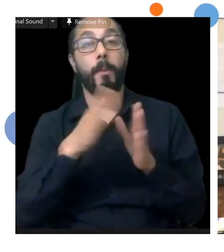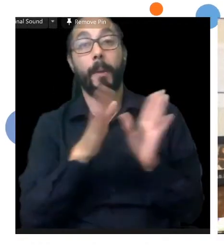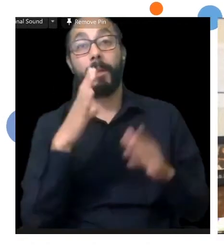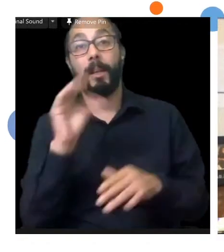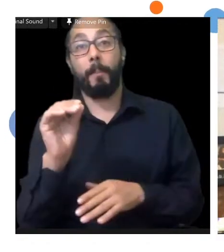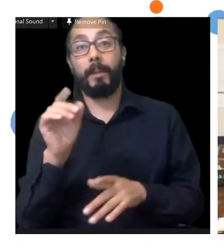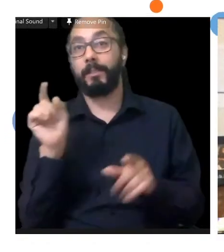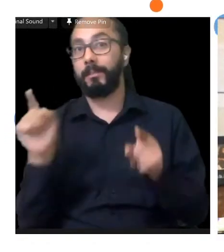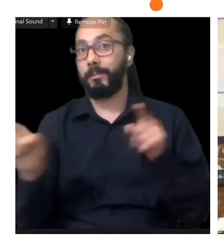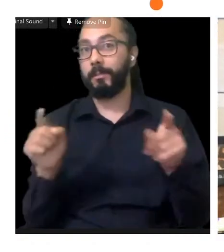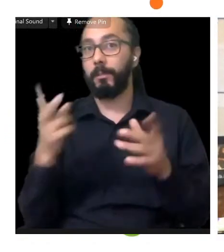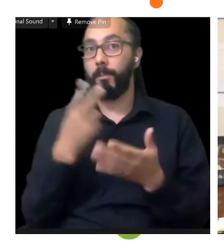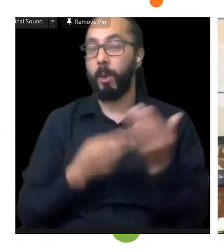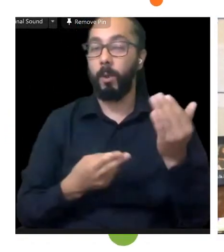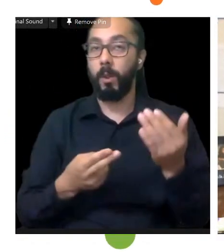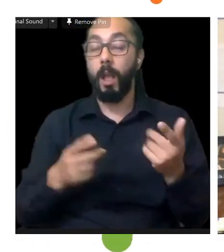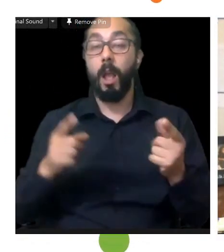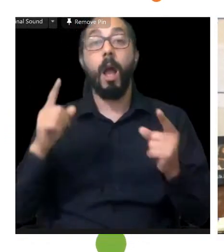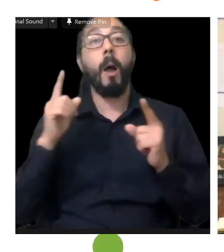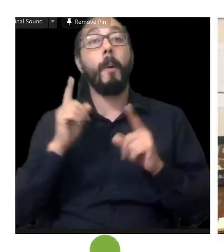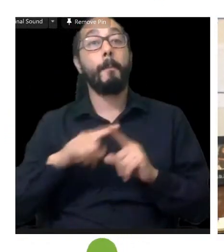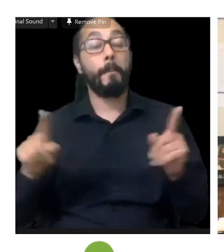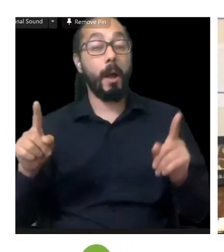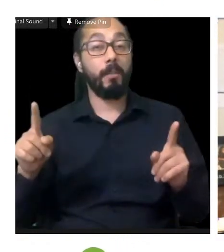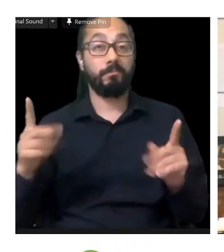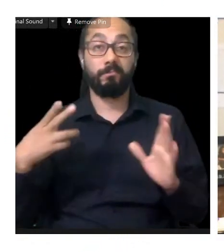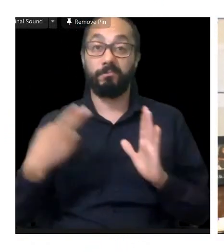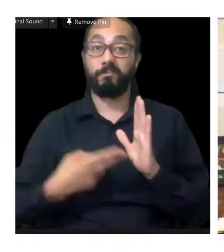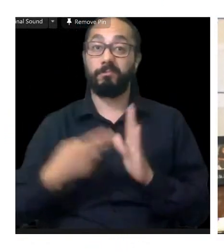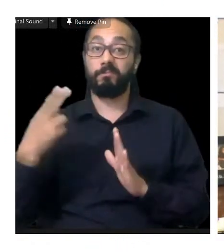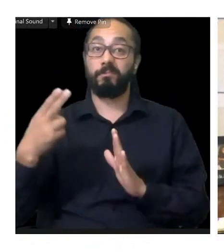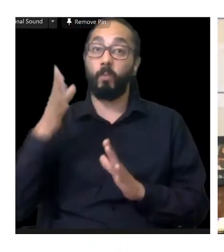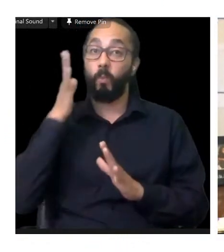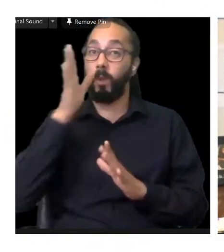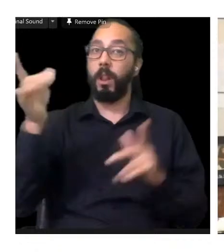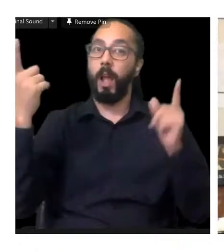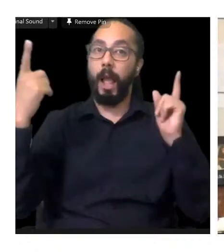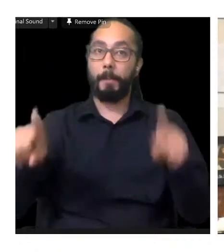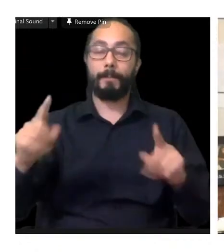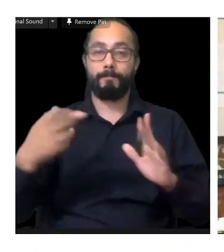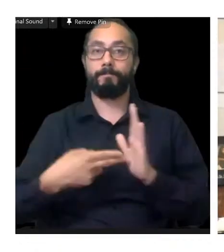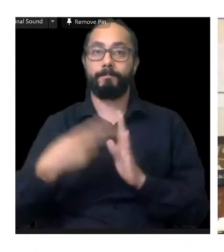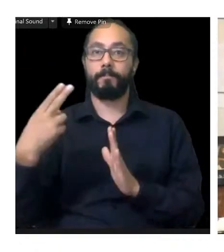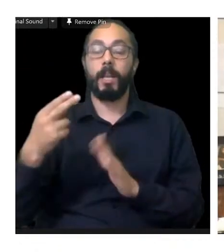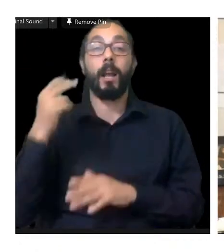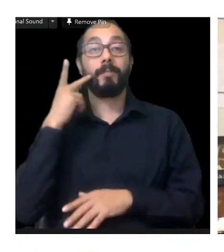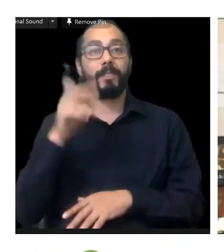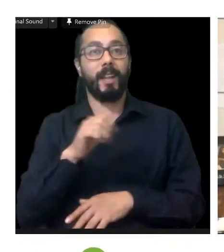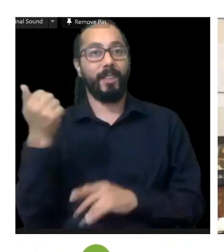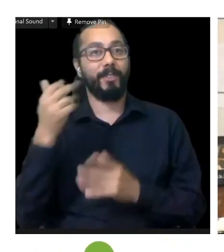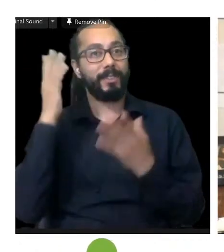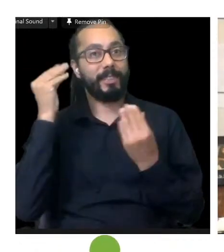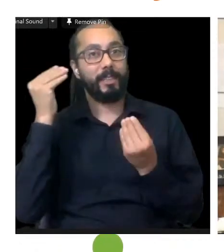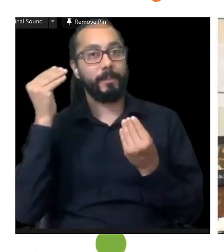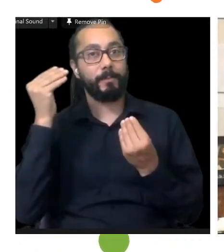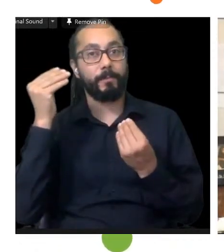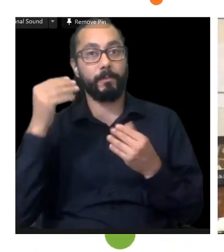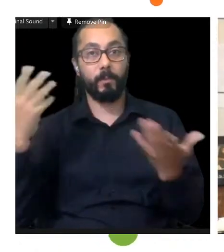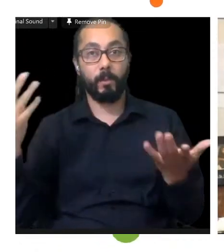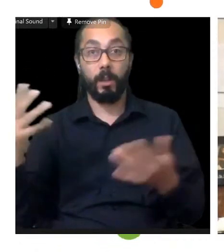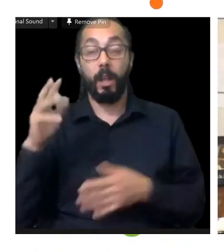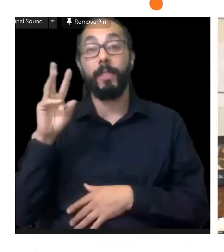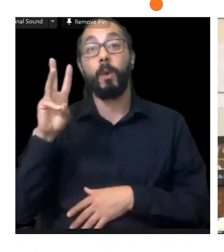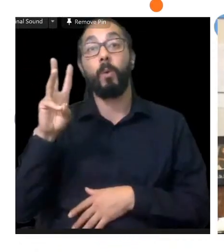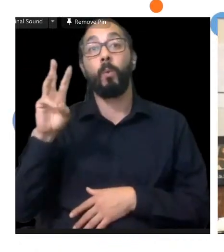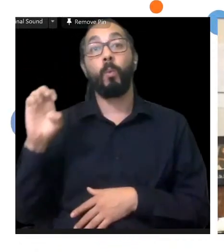thing is there is a headwind that we have to just be honest about. And I've seen this in other data, which is that the We Charity scandal